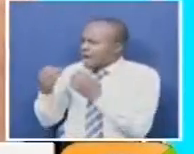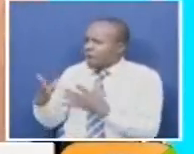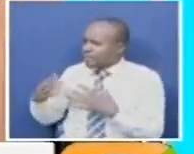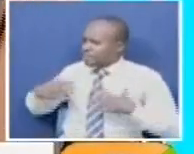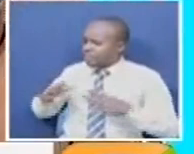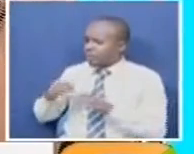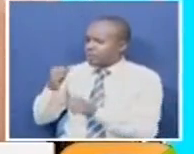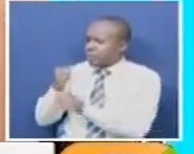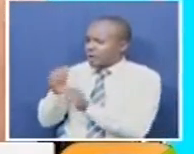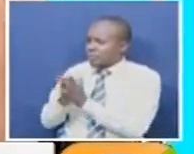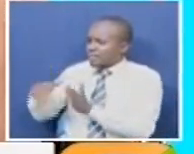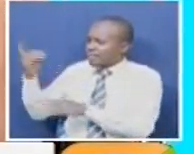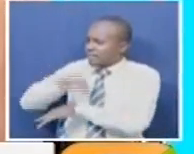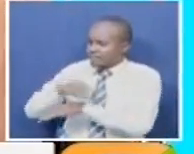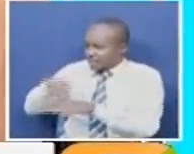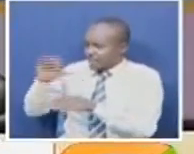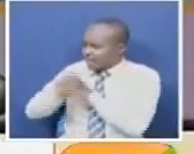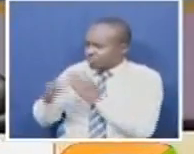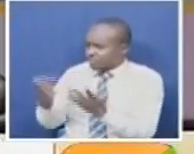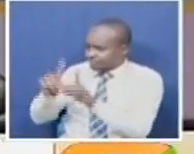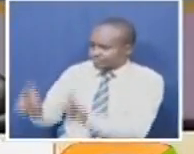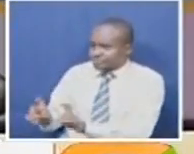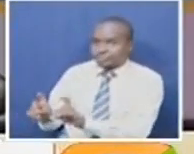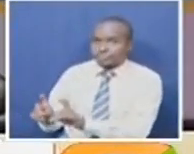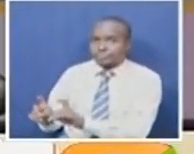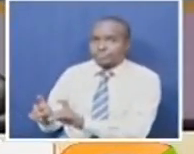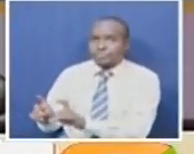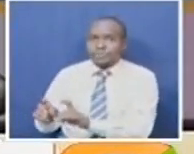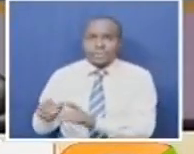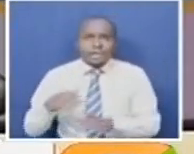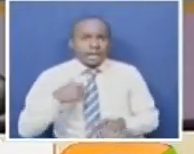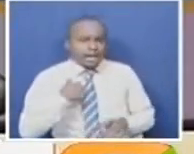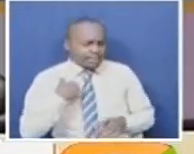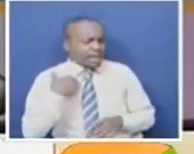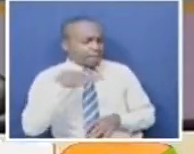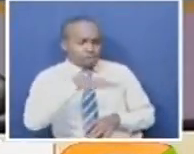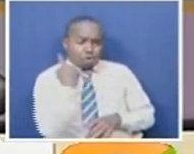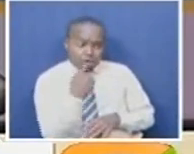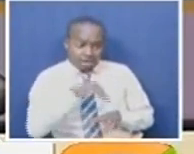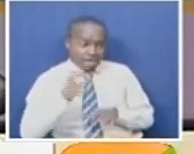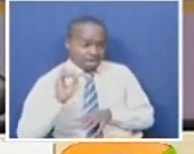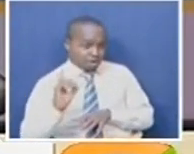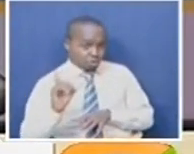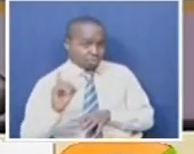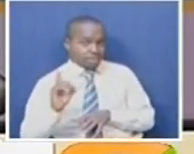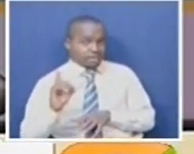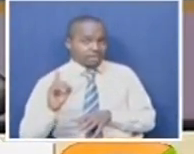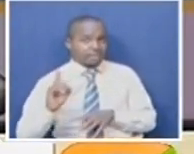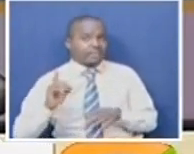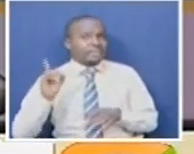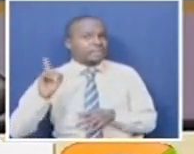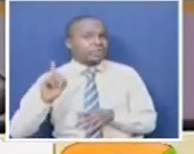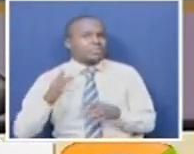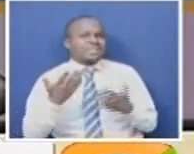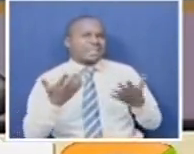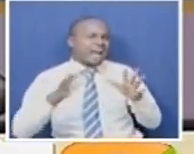are you dealing with currently in the country? I'm only in Nairobi, though. In Nairobi, yes. Yeah, in Nairobi, it can be